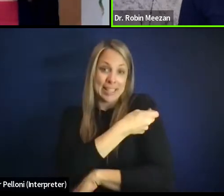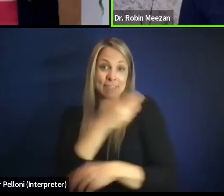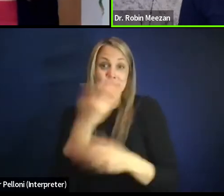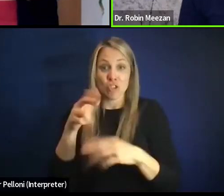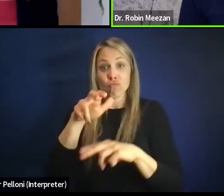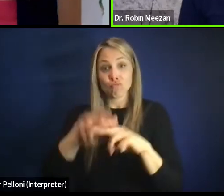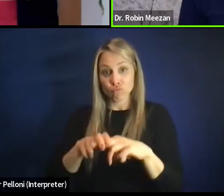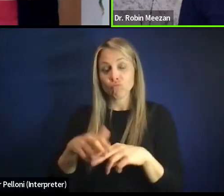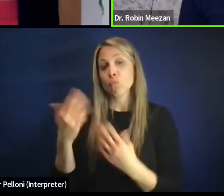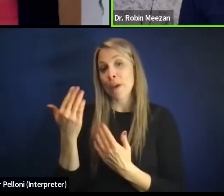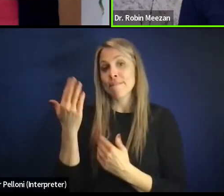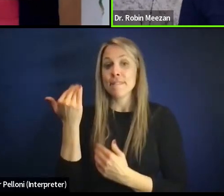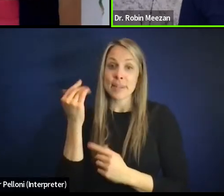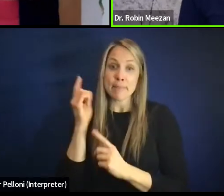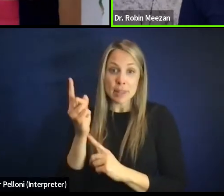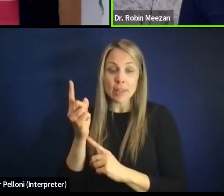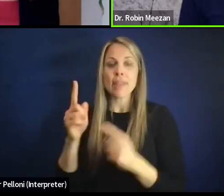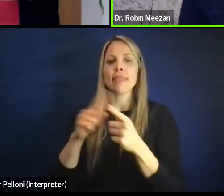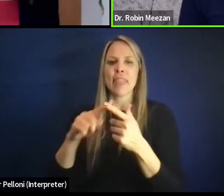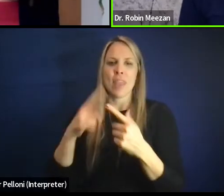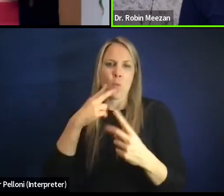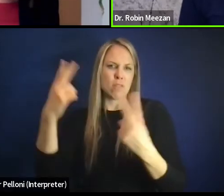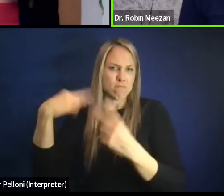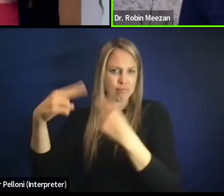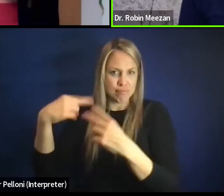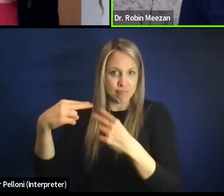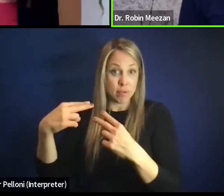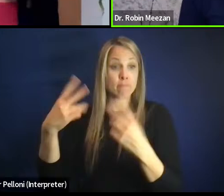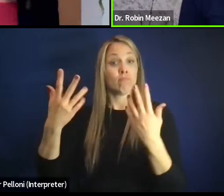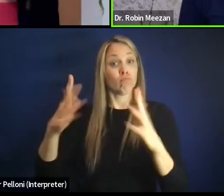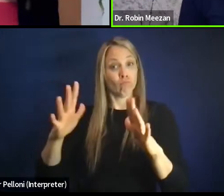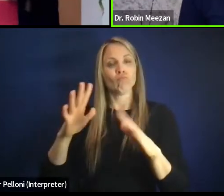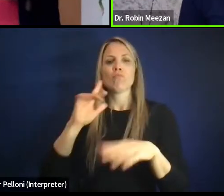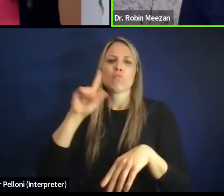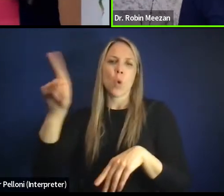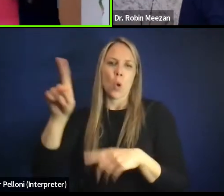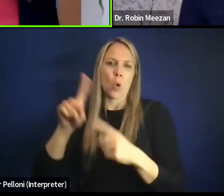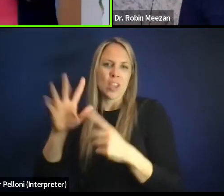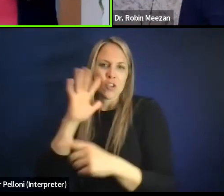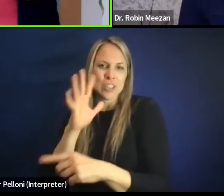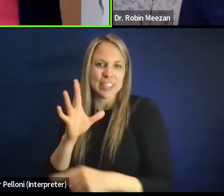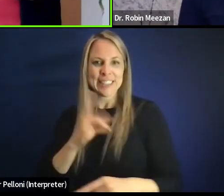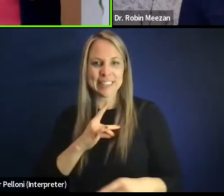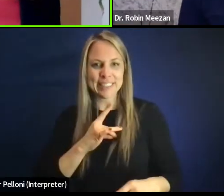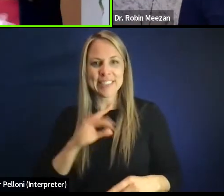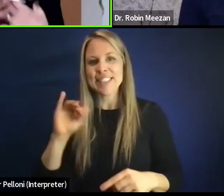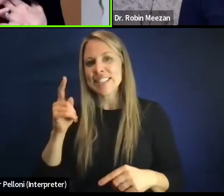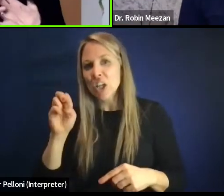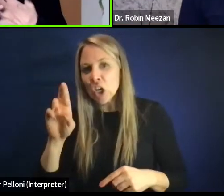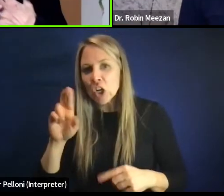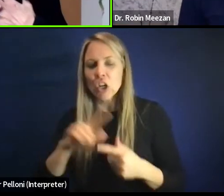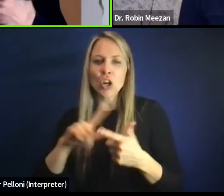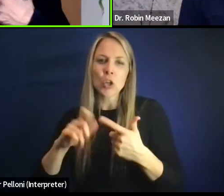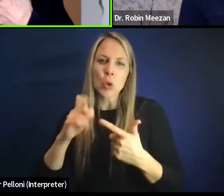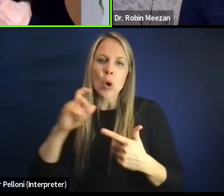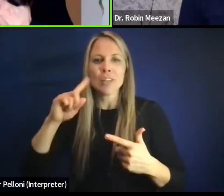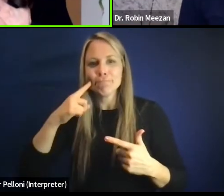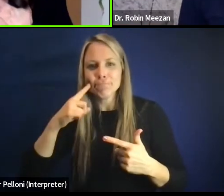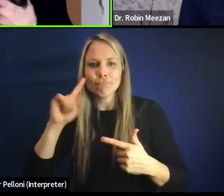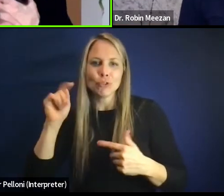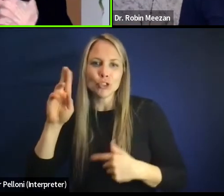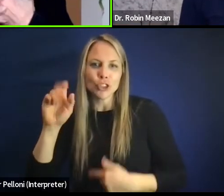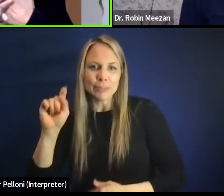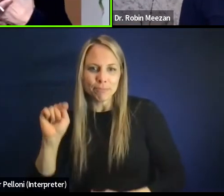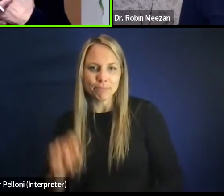go ahead and go get your sticker or your treat. Thank you. And there was a number of questions about the heart